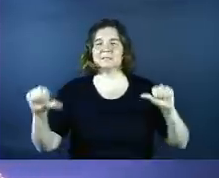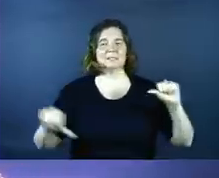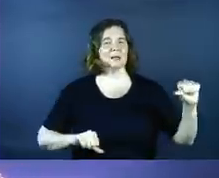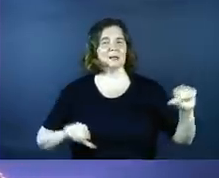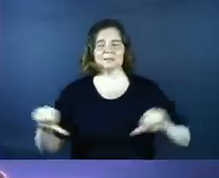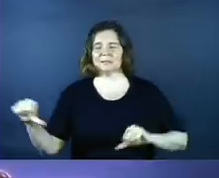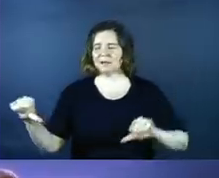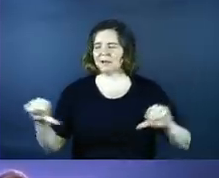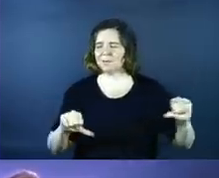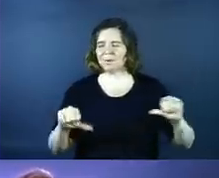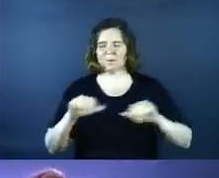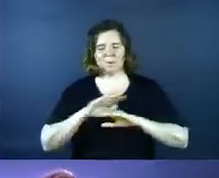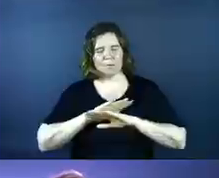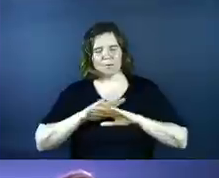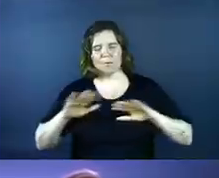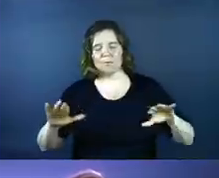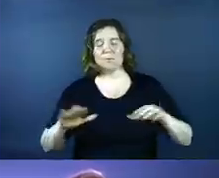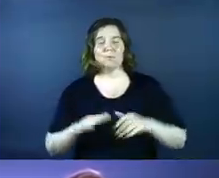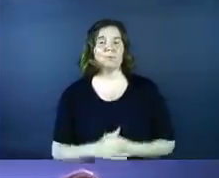he does not